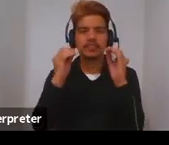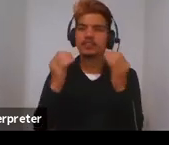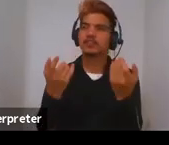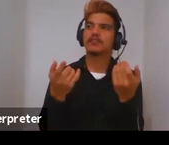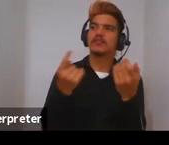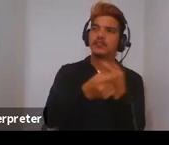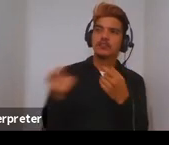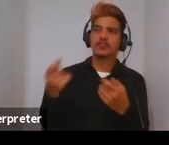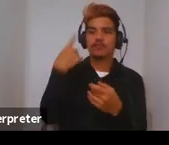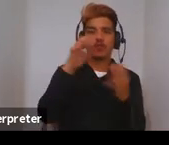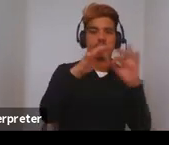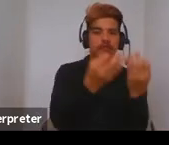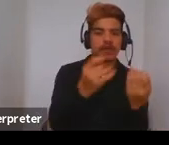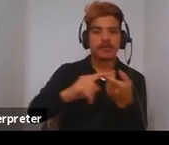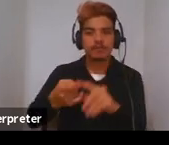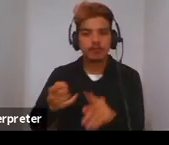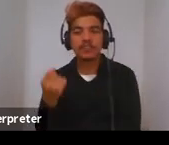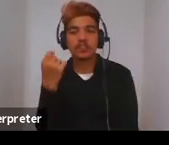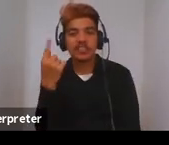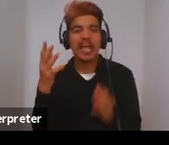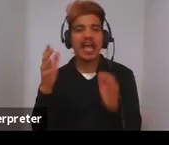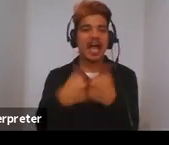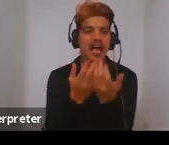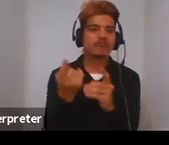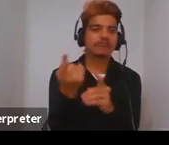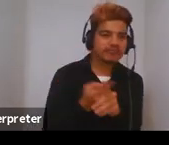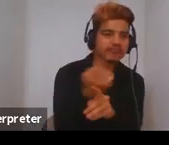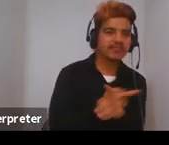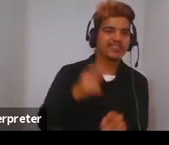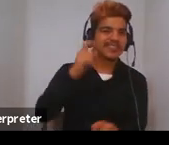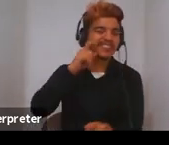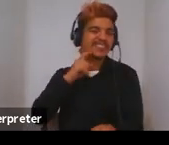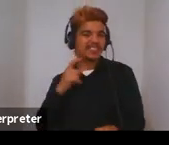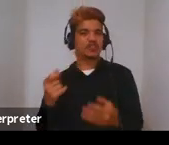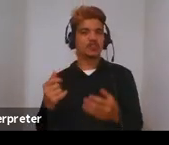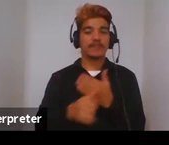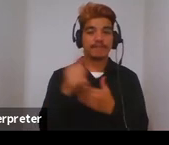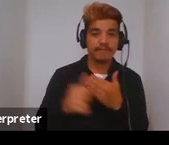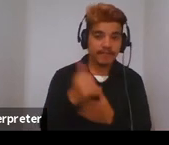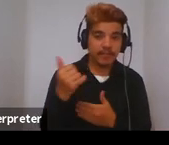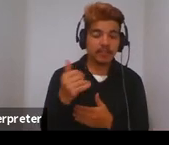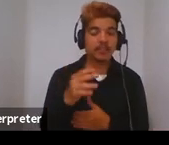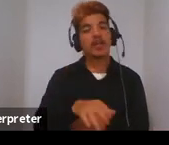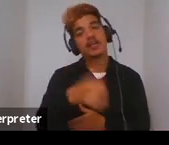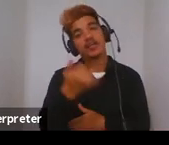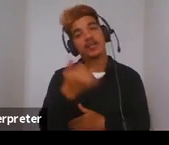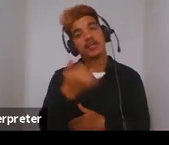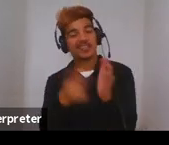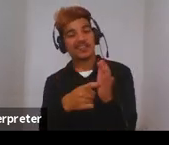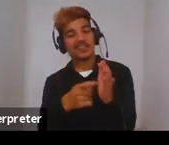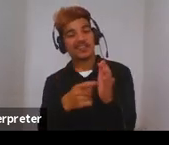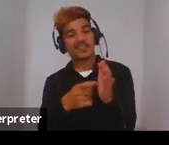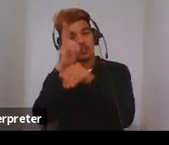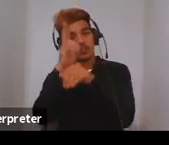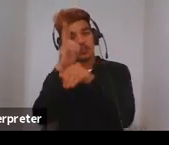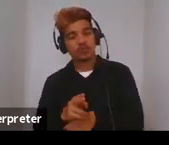so they understand kind of how common this phenomenon of sexual violence is. Another note is I'm gonna use the